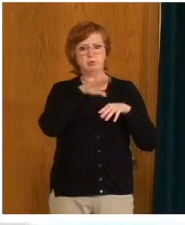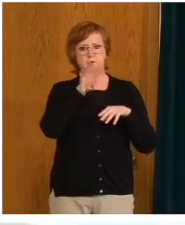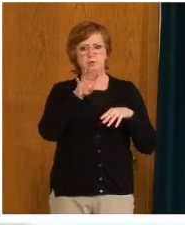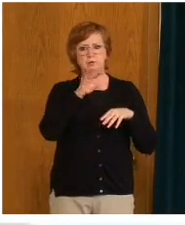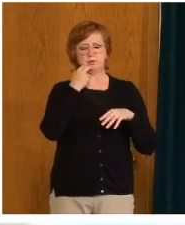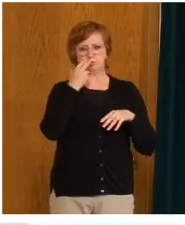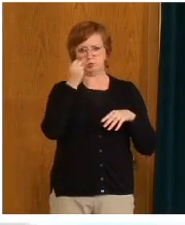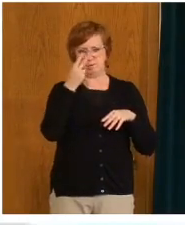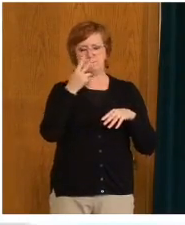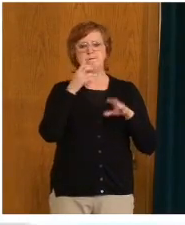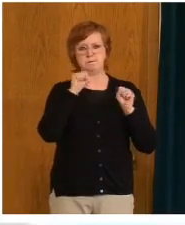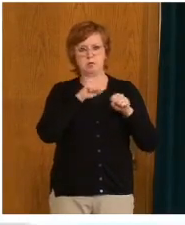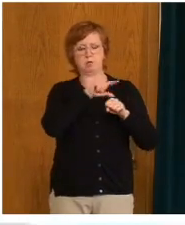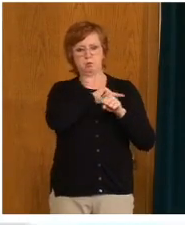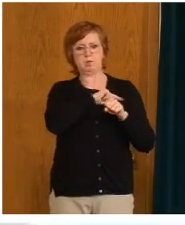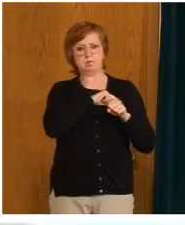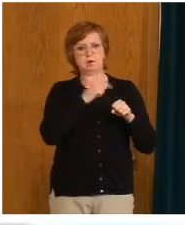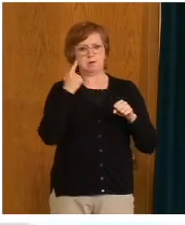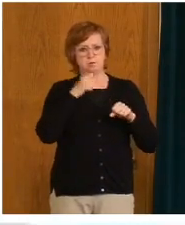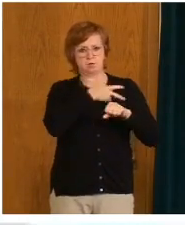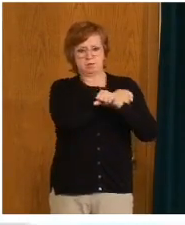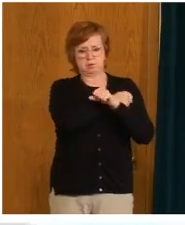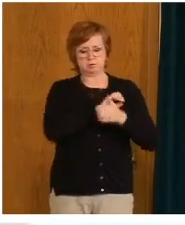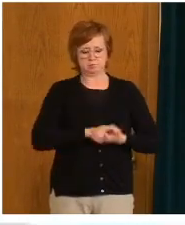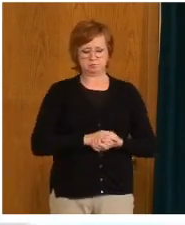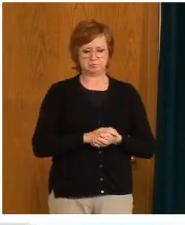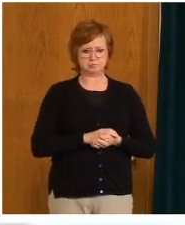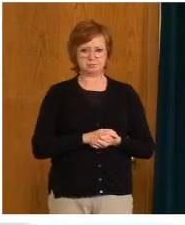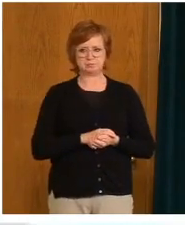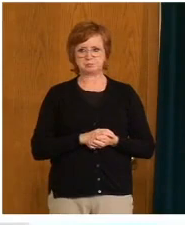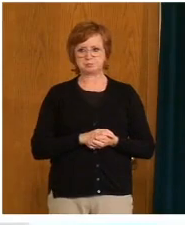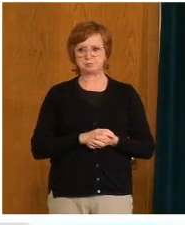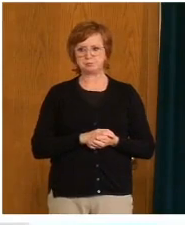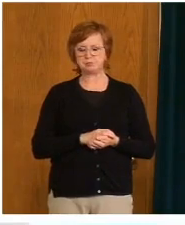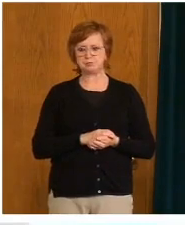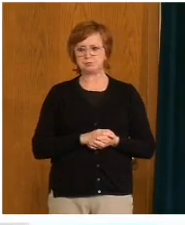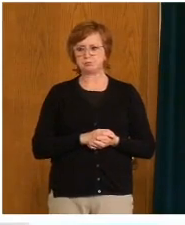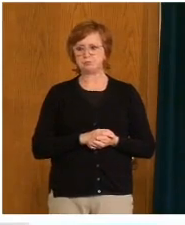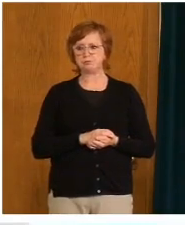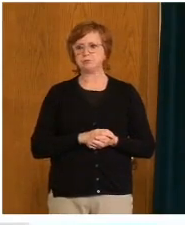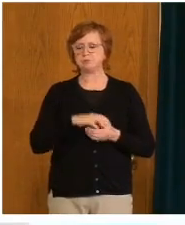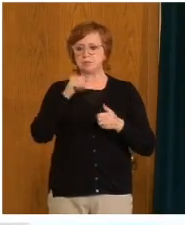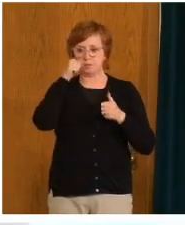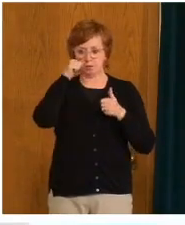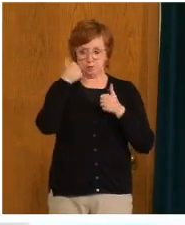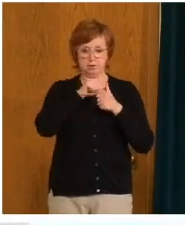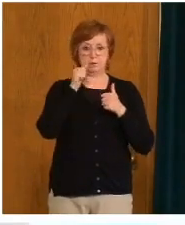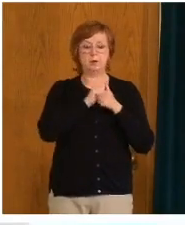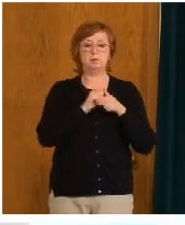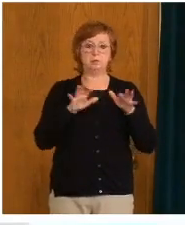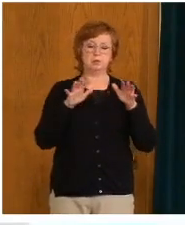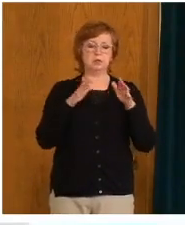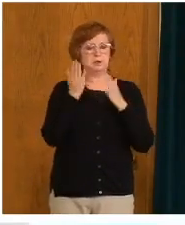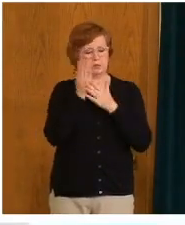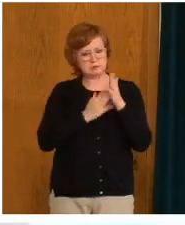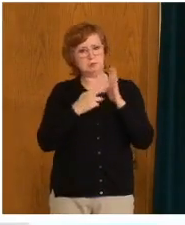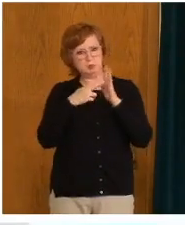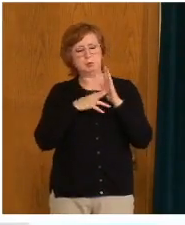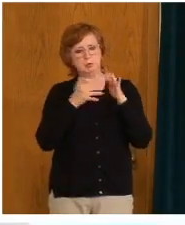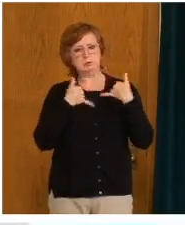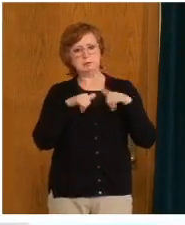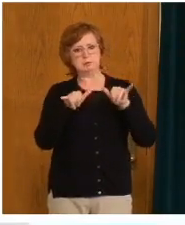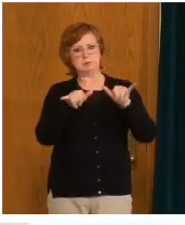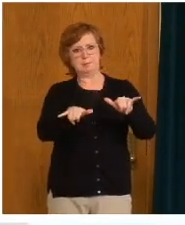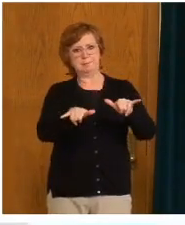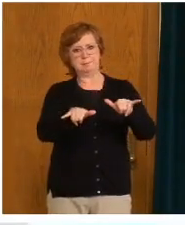But that still comply with the few measures that will remain till such time that we have reached a